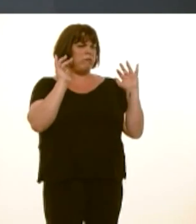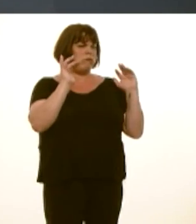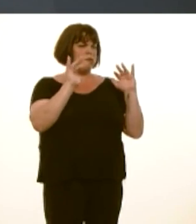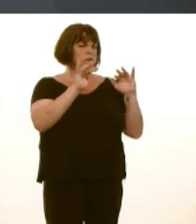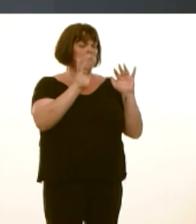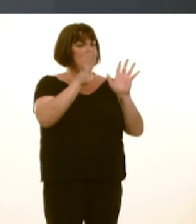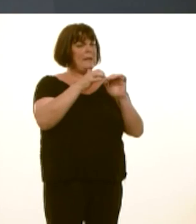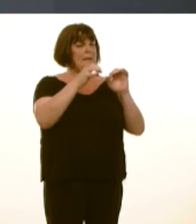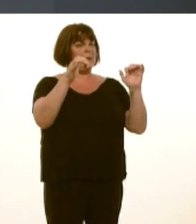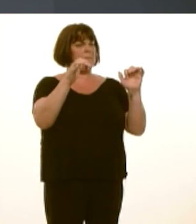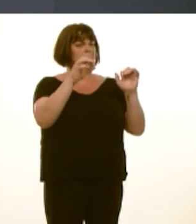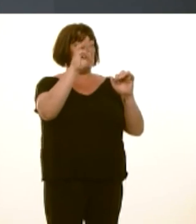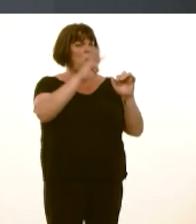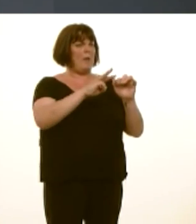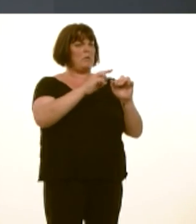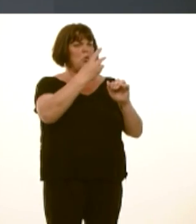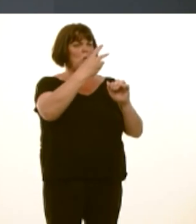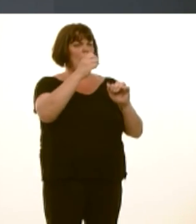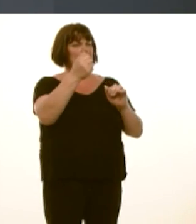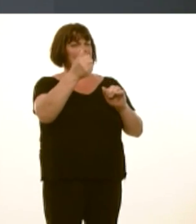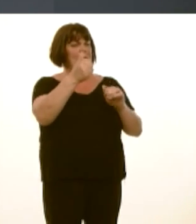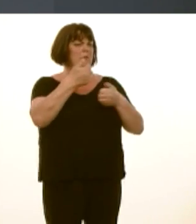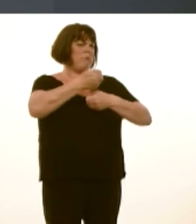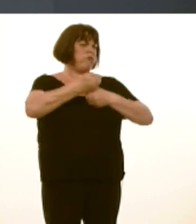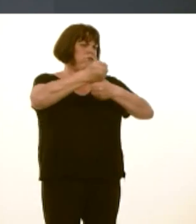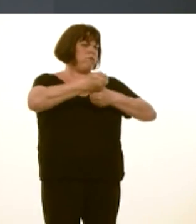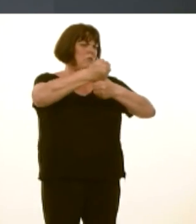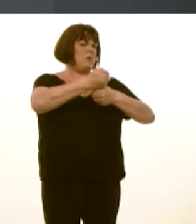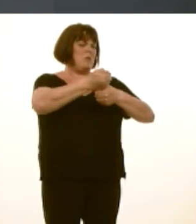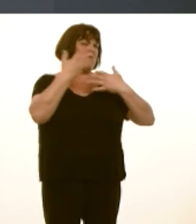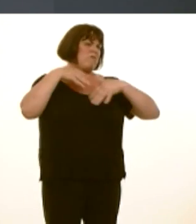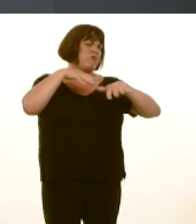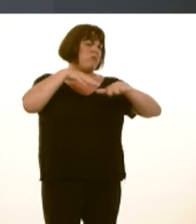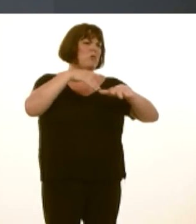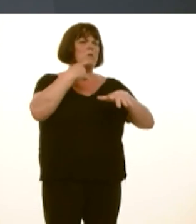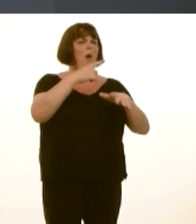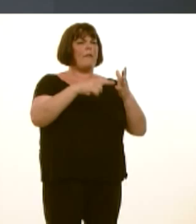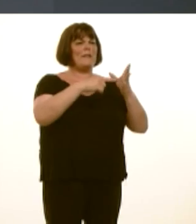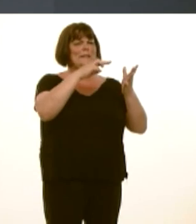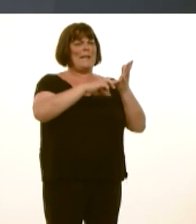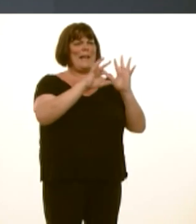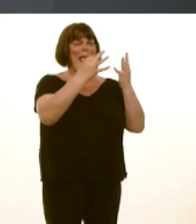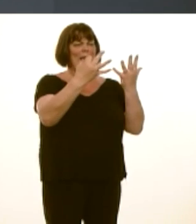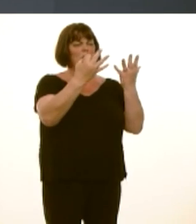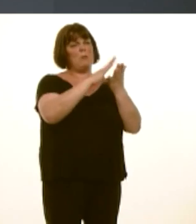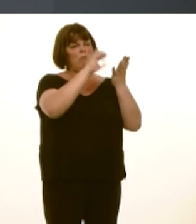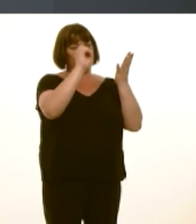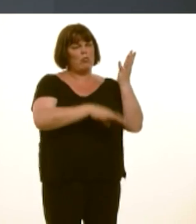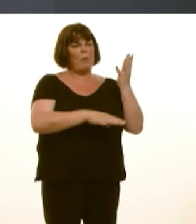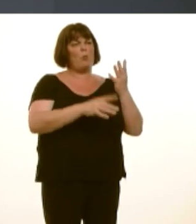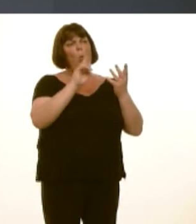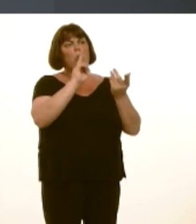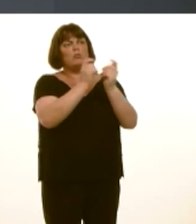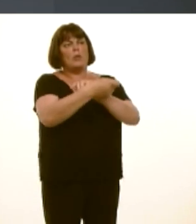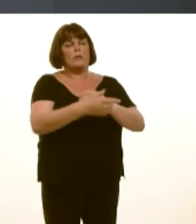Assembly for Wales in 2011, calling on your government to scrap or review TANAID. Now, as TANAID nearly entirely